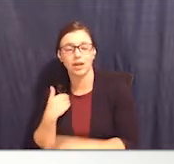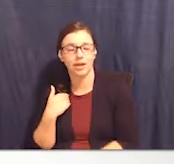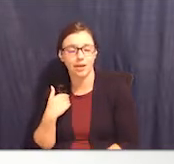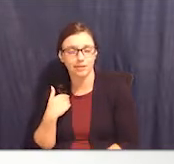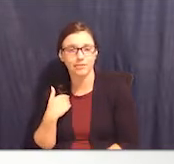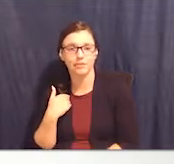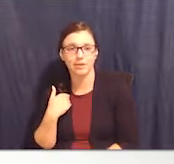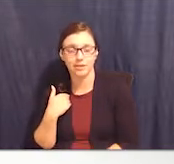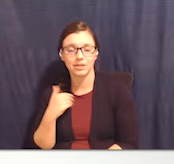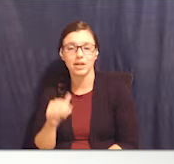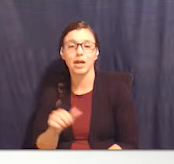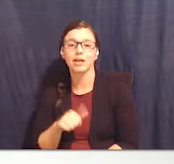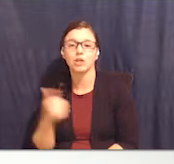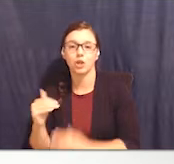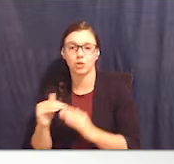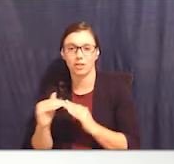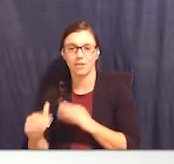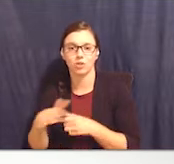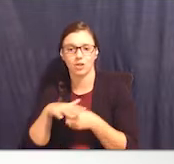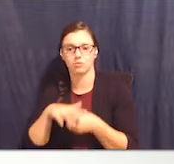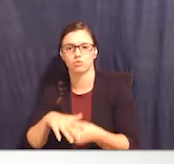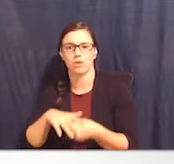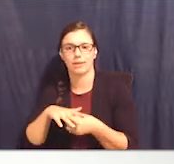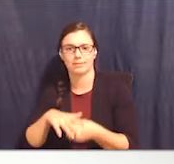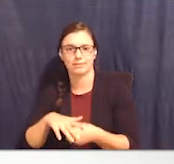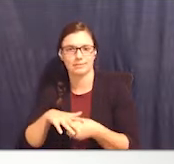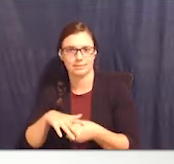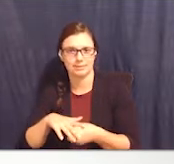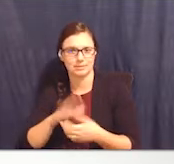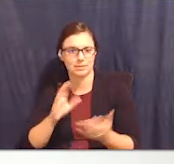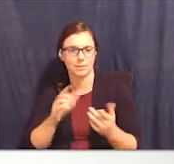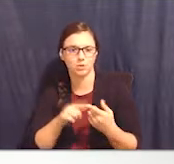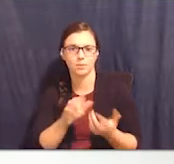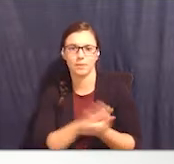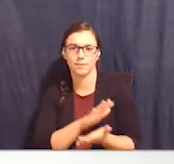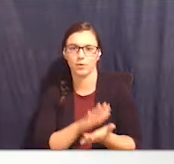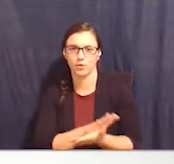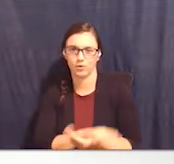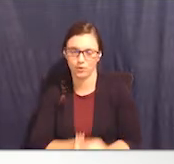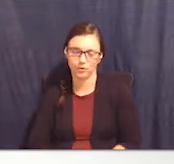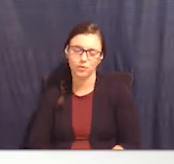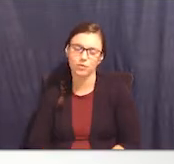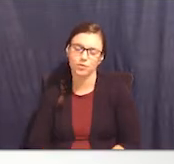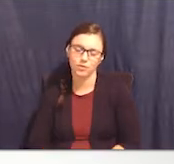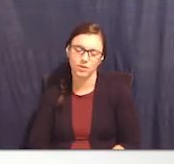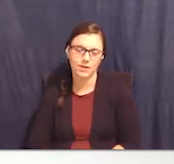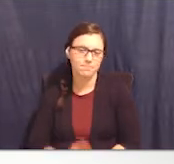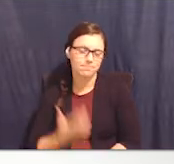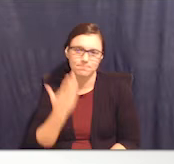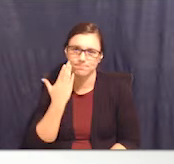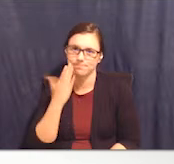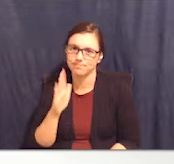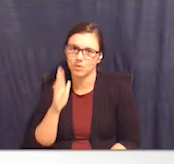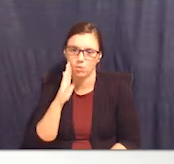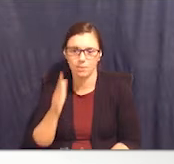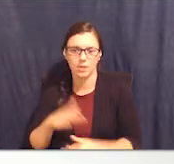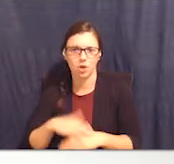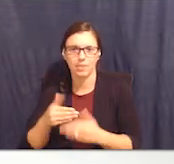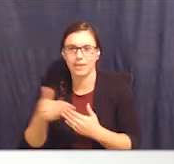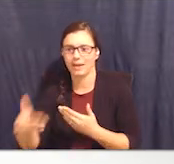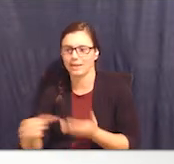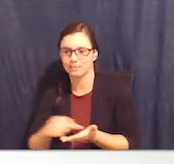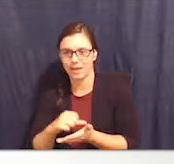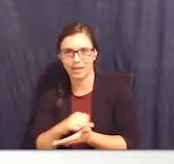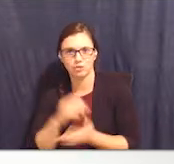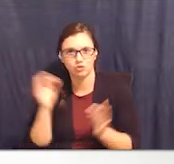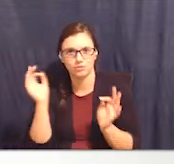resume. And a first-time resume is totally different from a resume of somebody like Drew who has a doctorate degree.